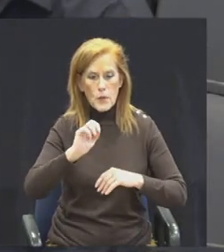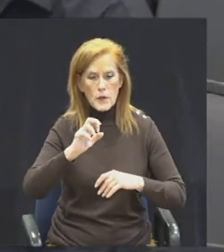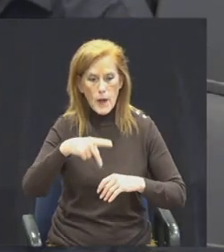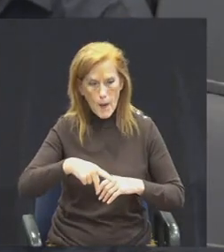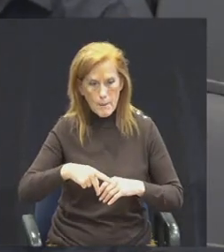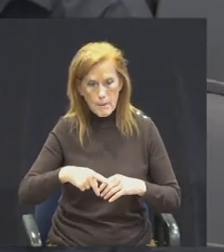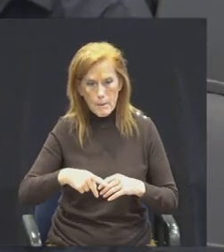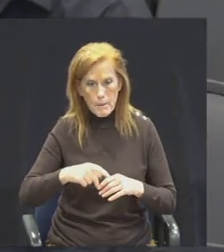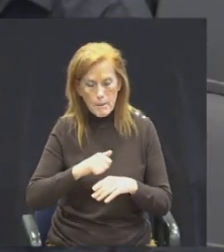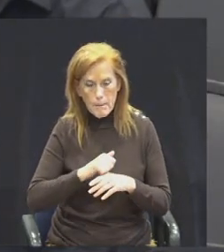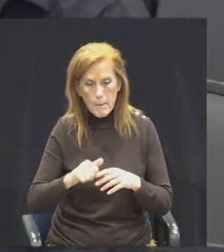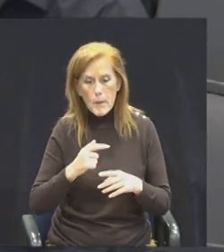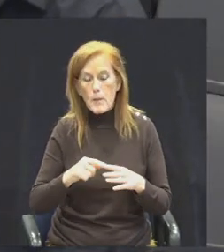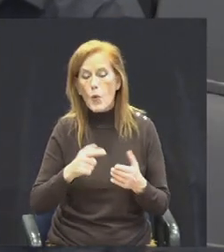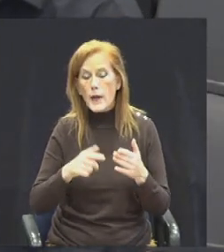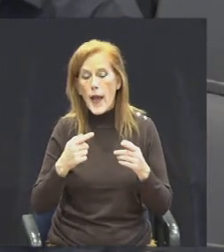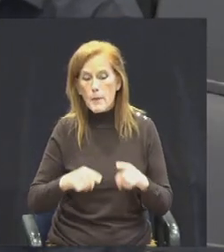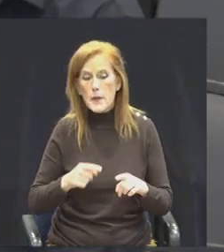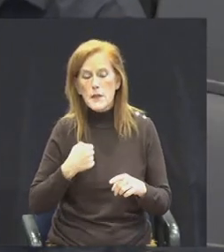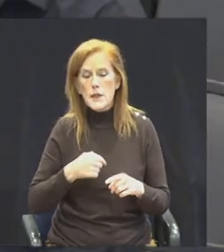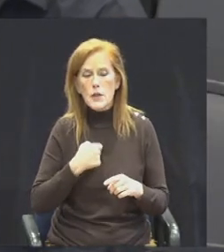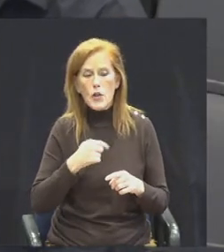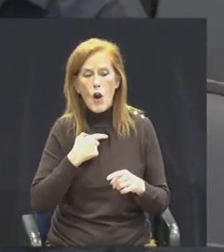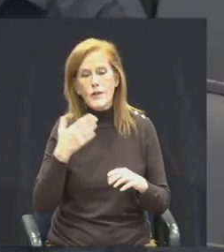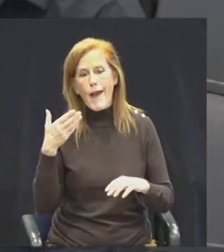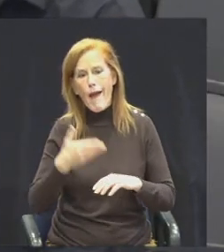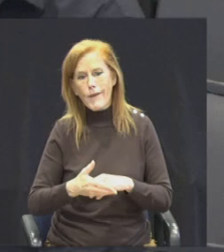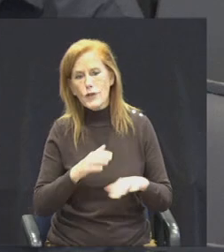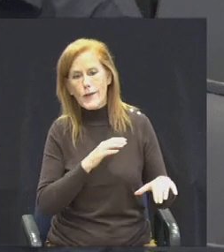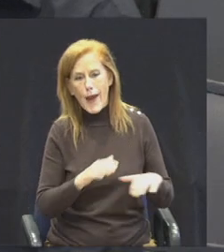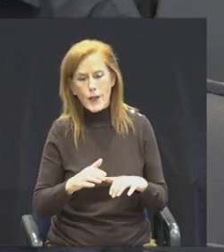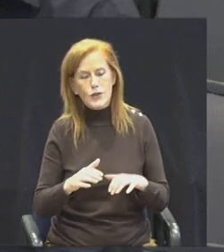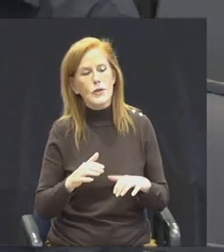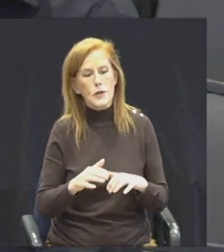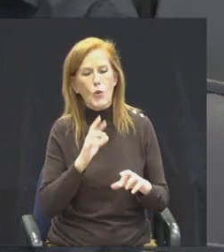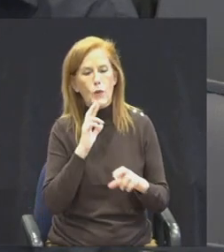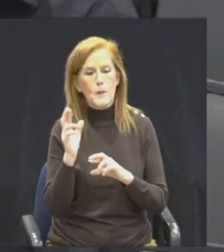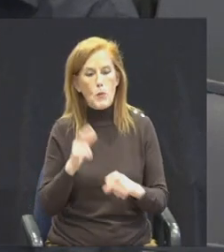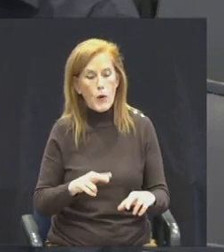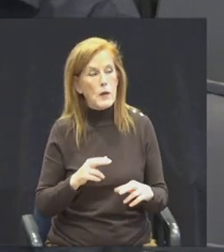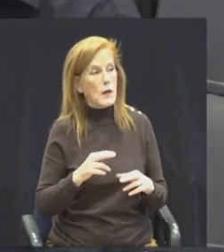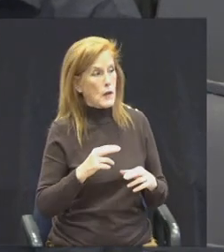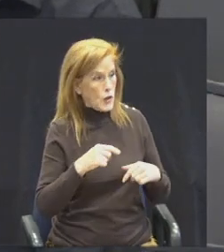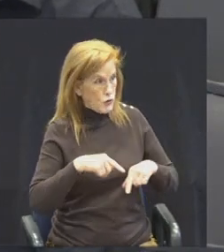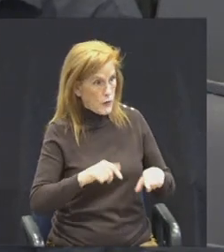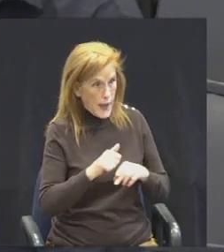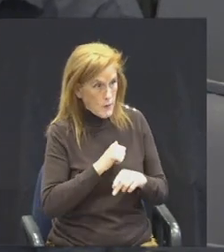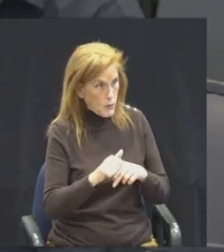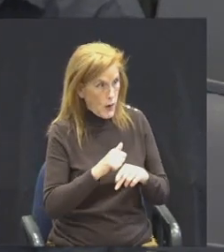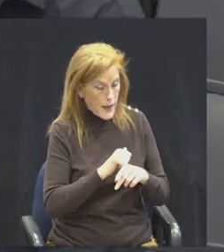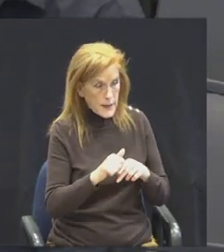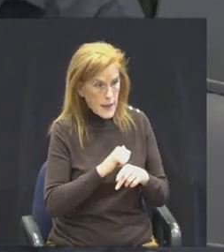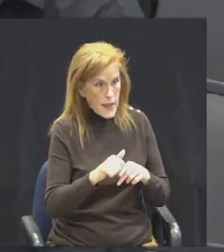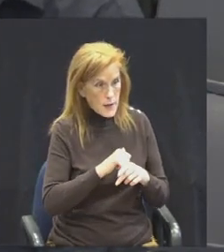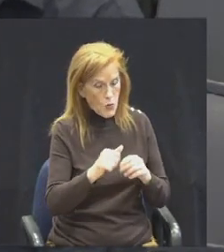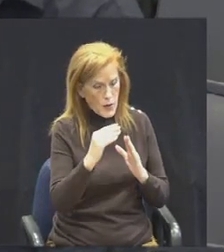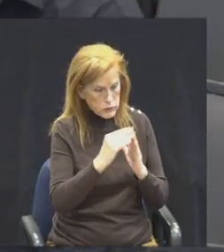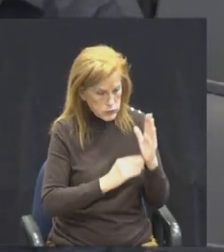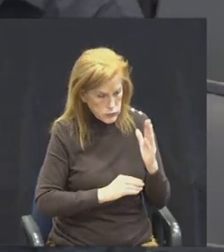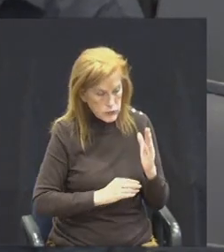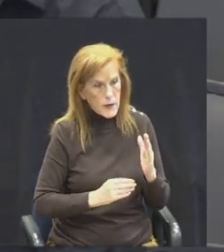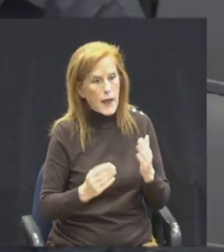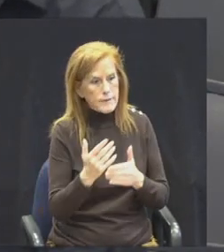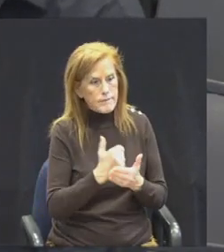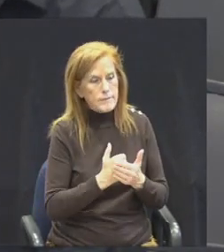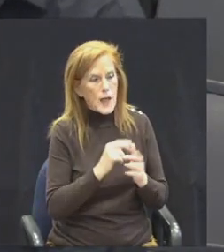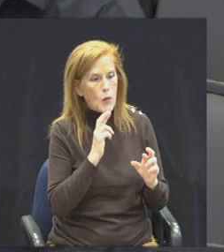that is what's called an after-action report, where you basically distill down what happened. You use any gaps that you might find